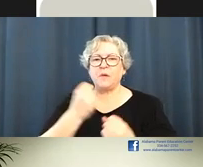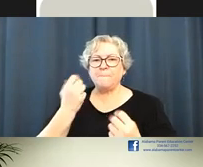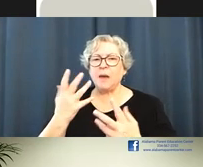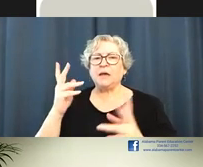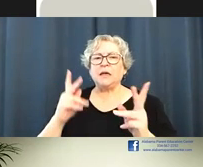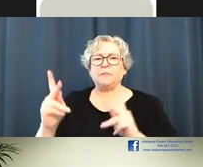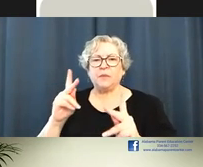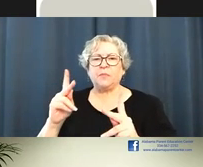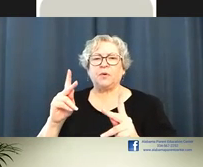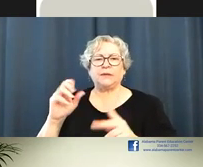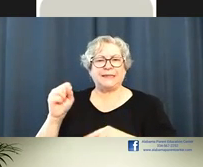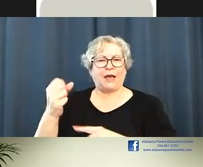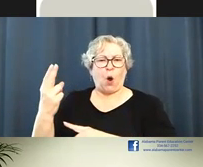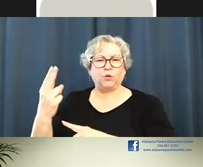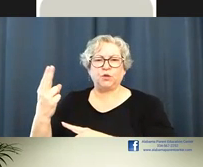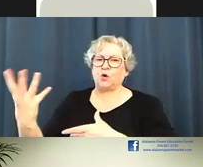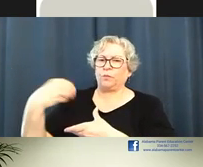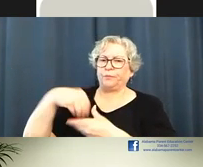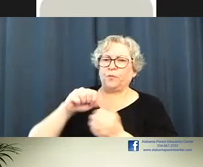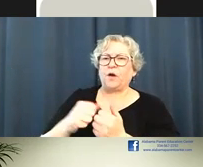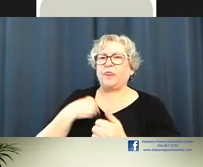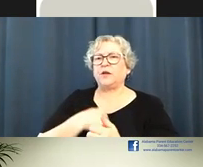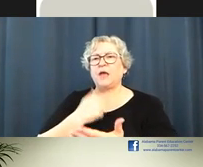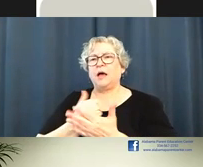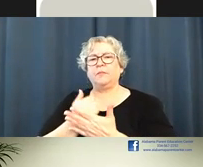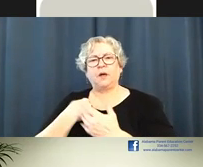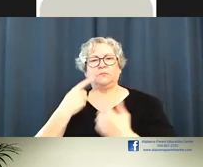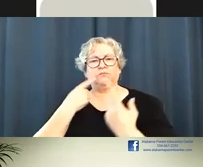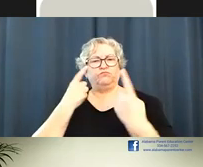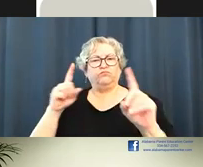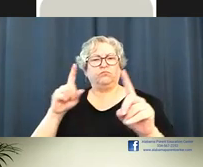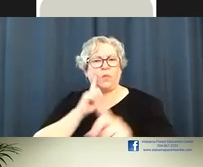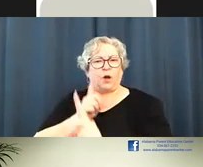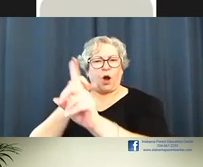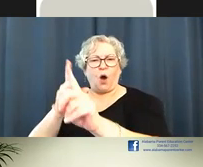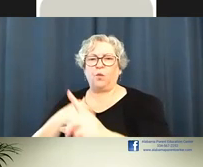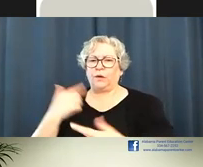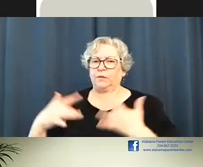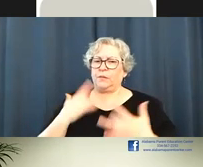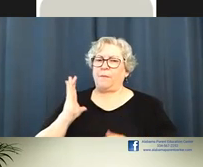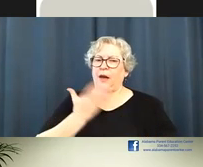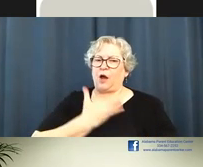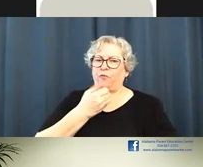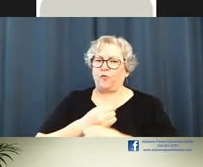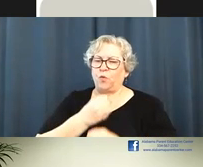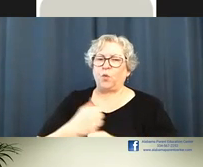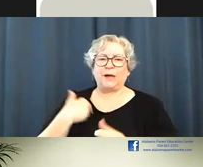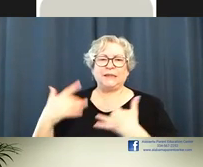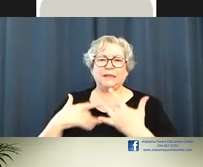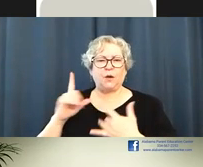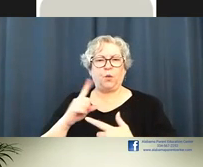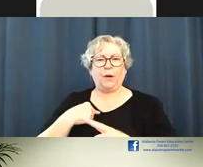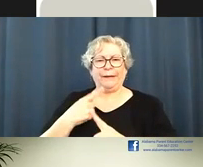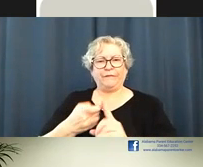stakeholders that are in the trenches with us to helping us to accomplish the mission. So we're excited about our work. We're excited about where we've